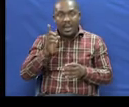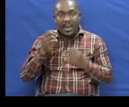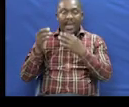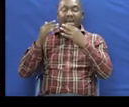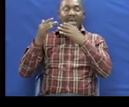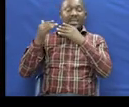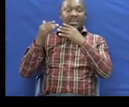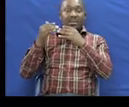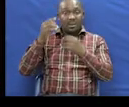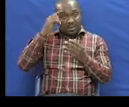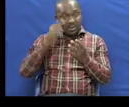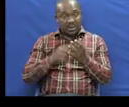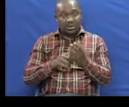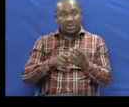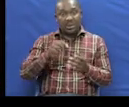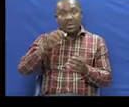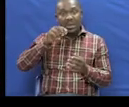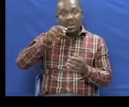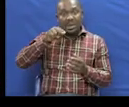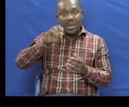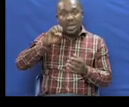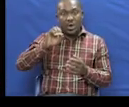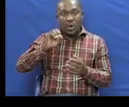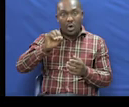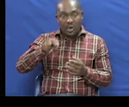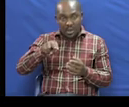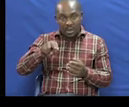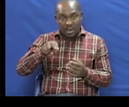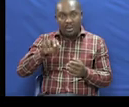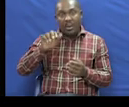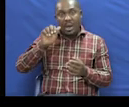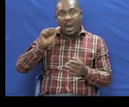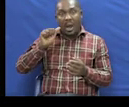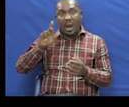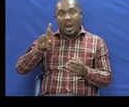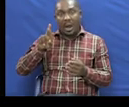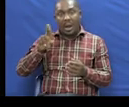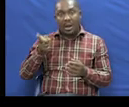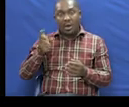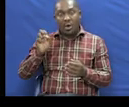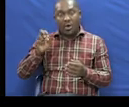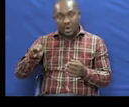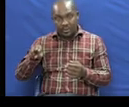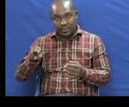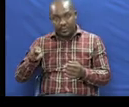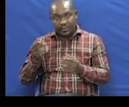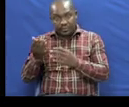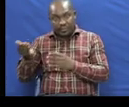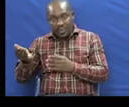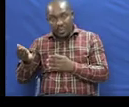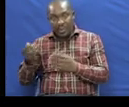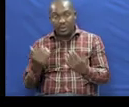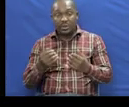neon, we have argon, and krypton, and xenon. So you have to use the noble gas which is